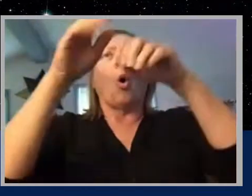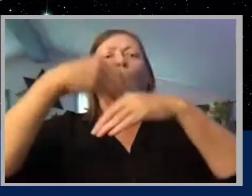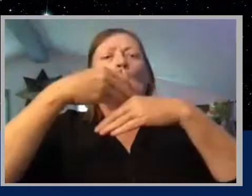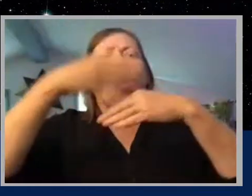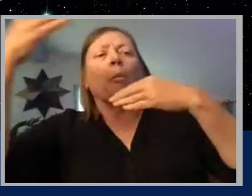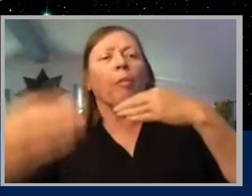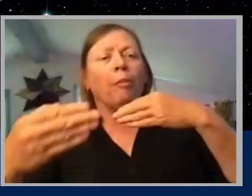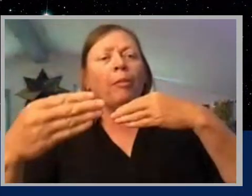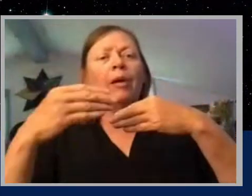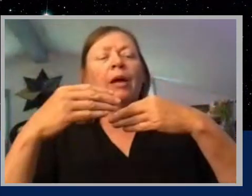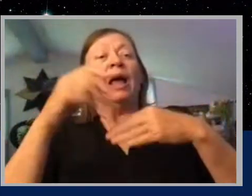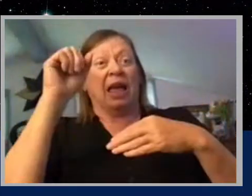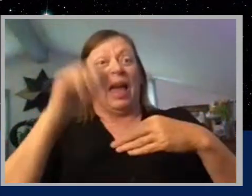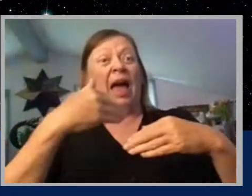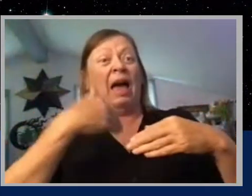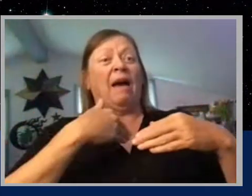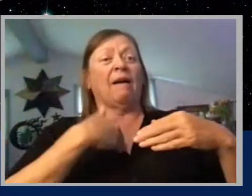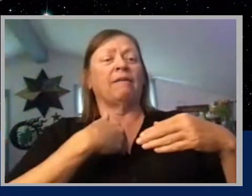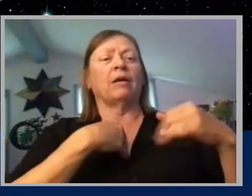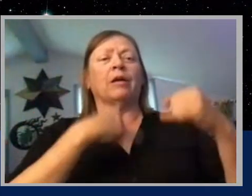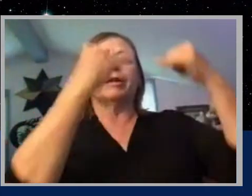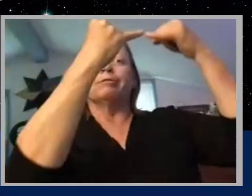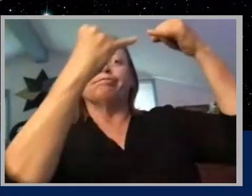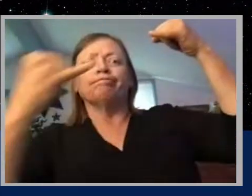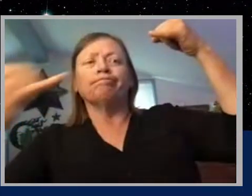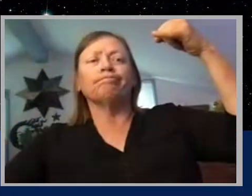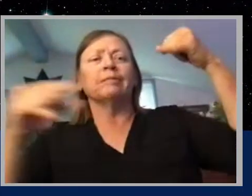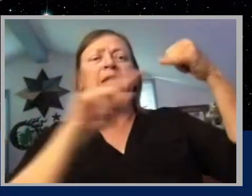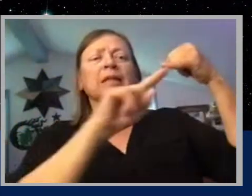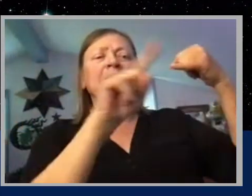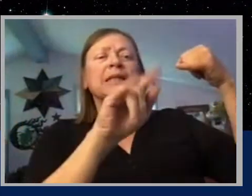for emergency purposes, enter our